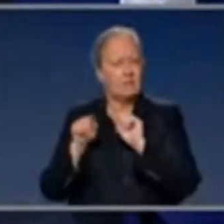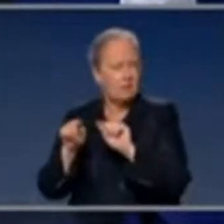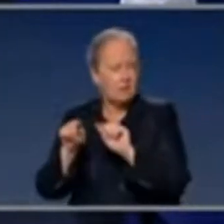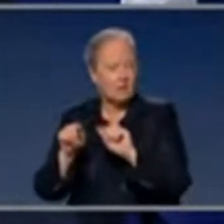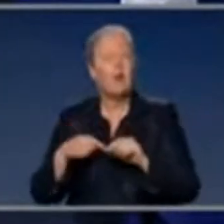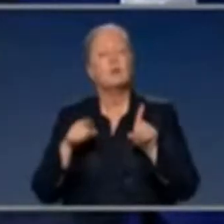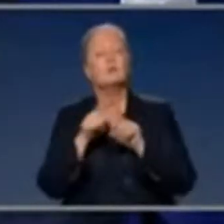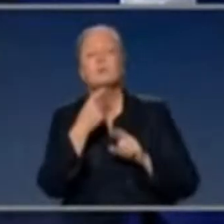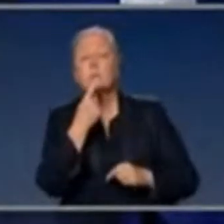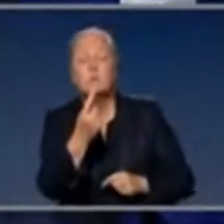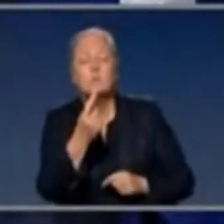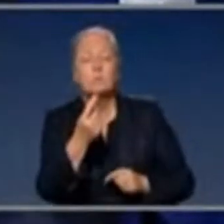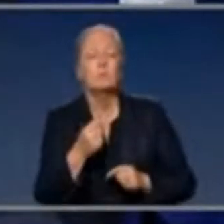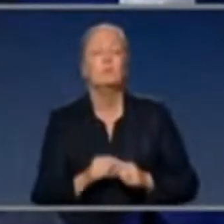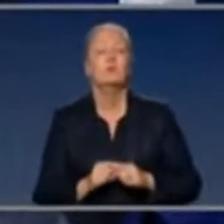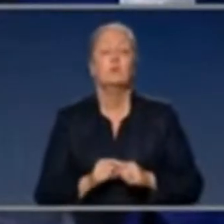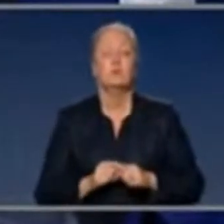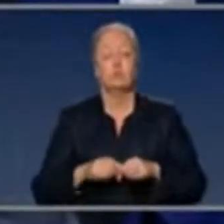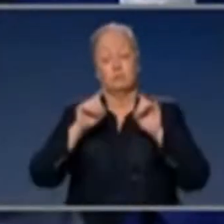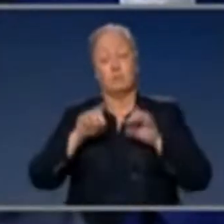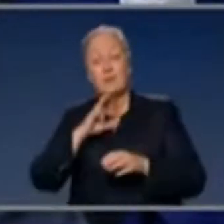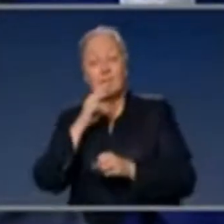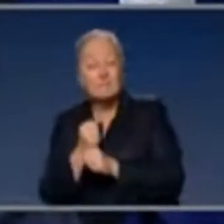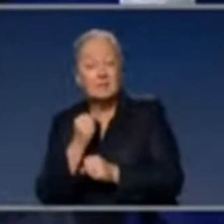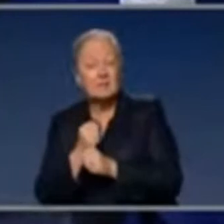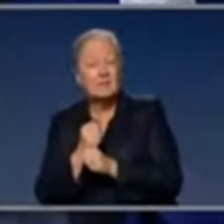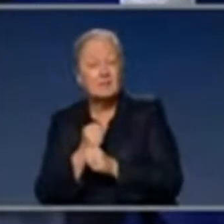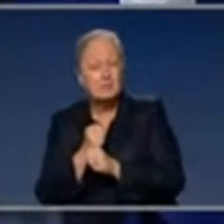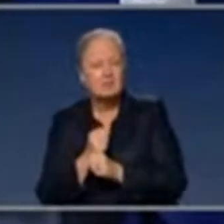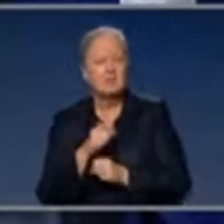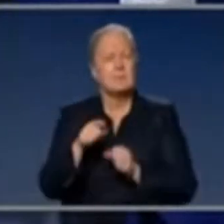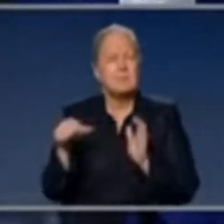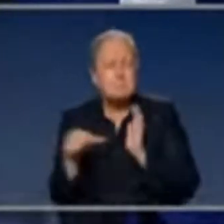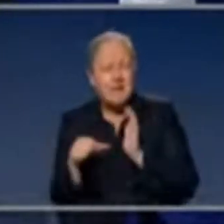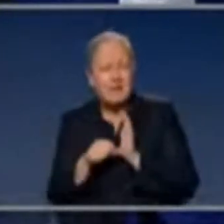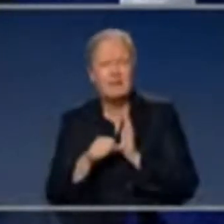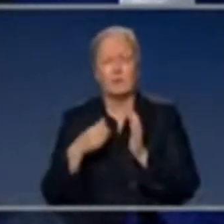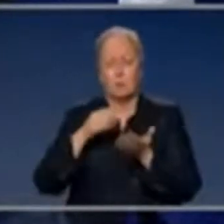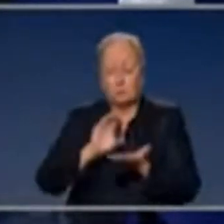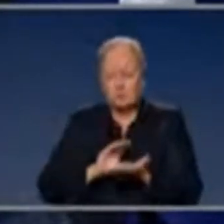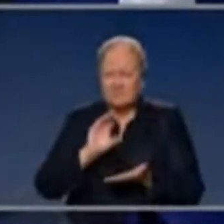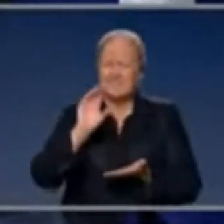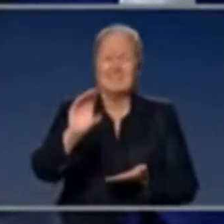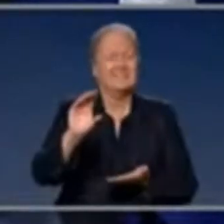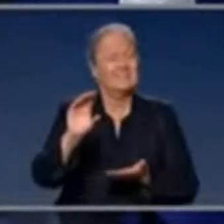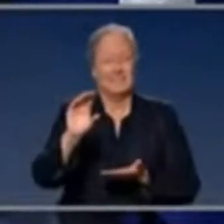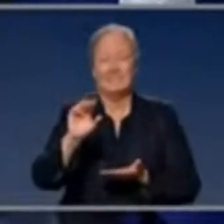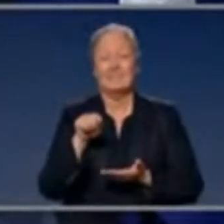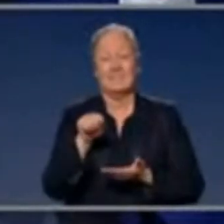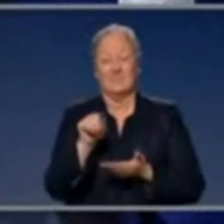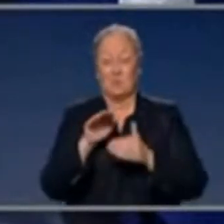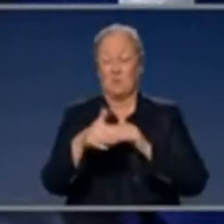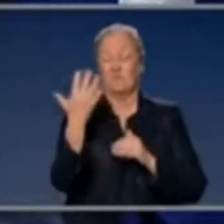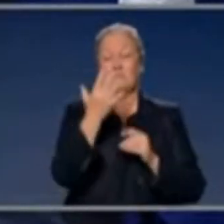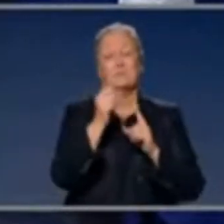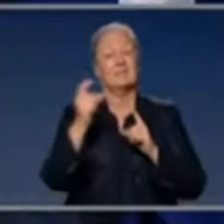I've noted before, the level of Commonwealth investment in fiscal intervention in this crisis is well over 15%